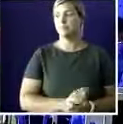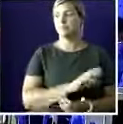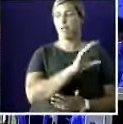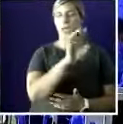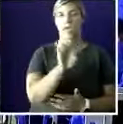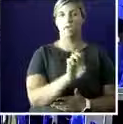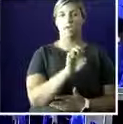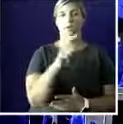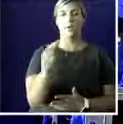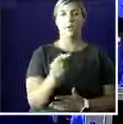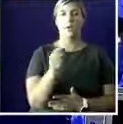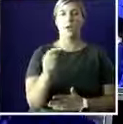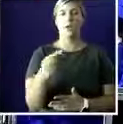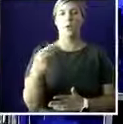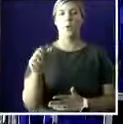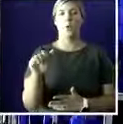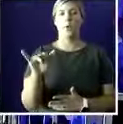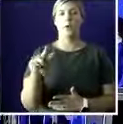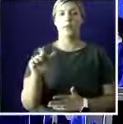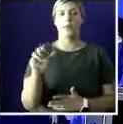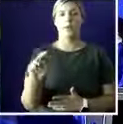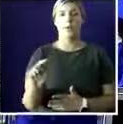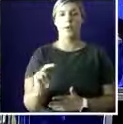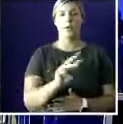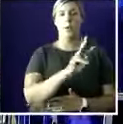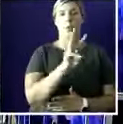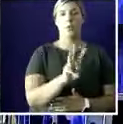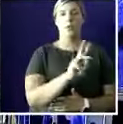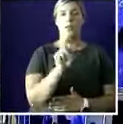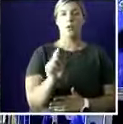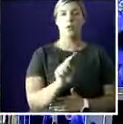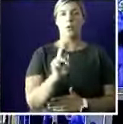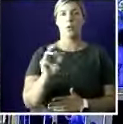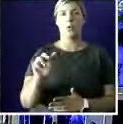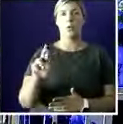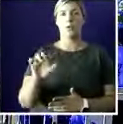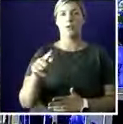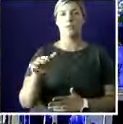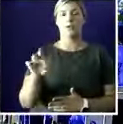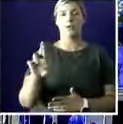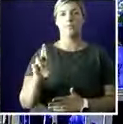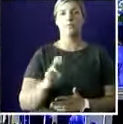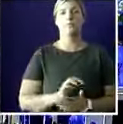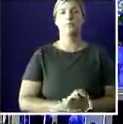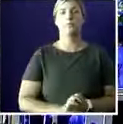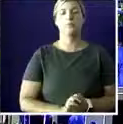Evan Gray Hoyland. Whitney Nicole Richter.